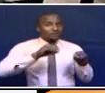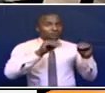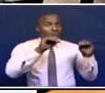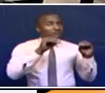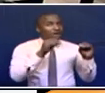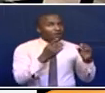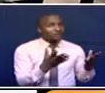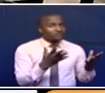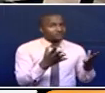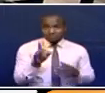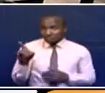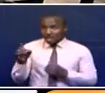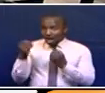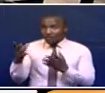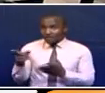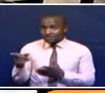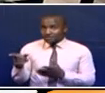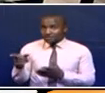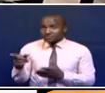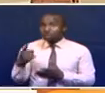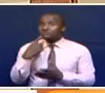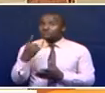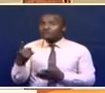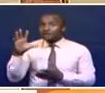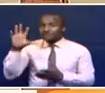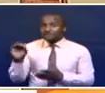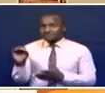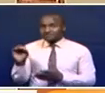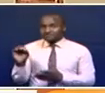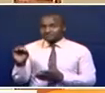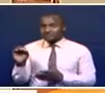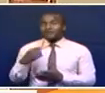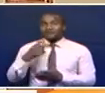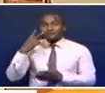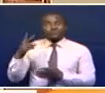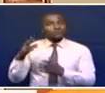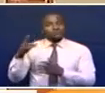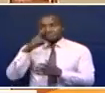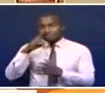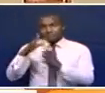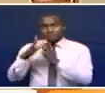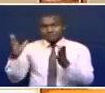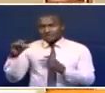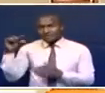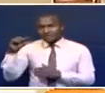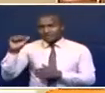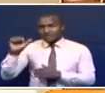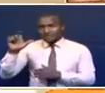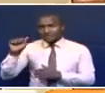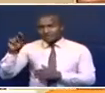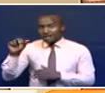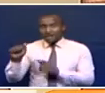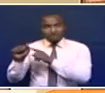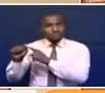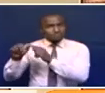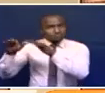By the way, how much is a packet of unga right now? 150 shillings. I saw a big joke. First of all, that Galana